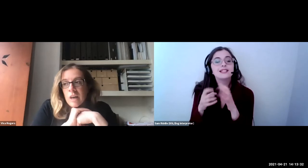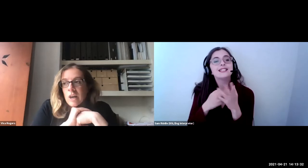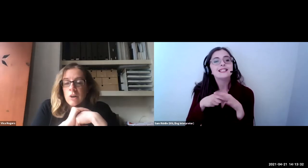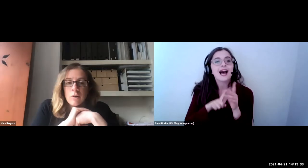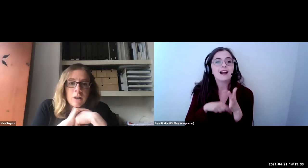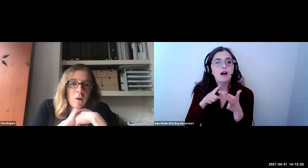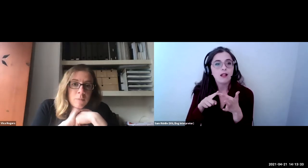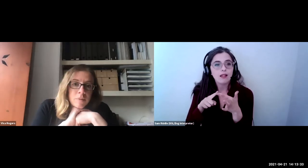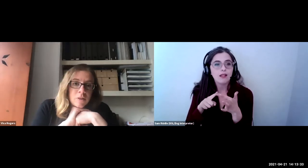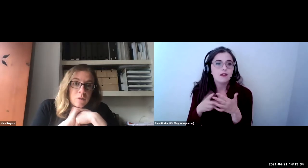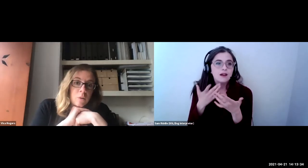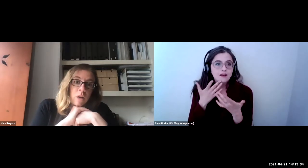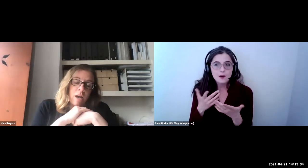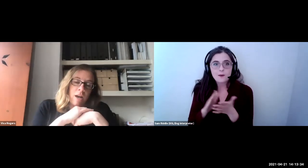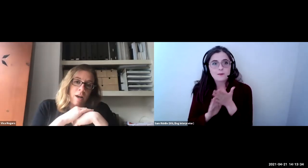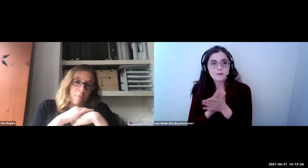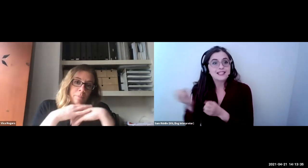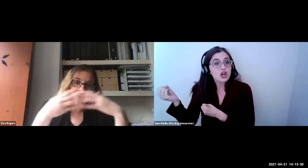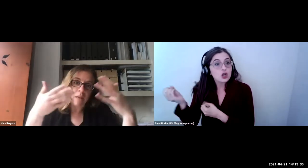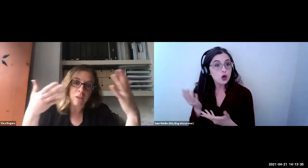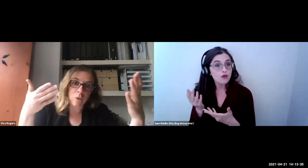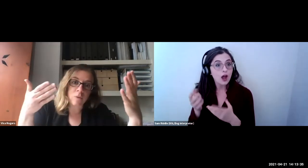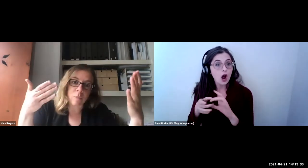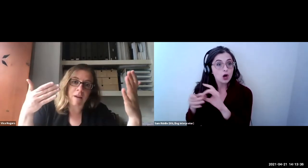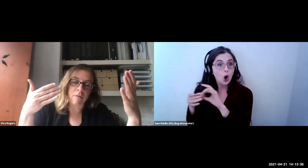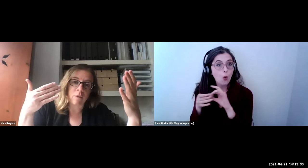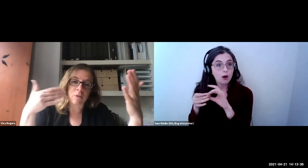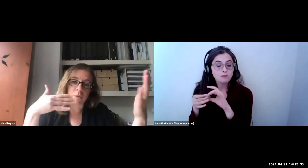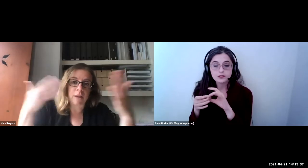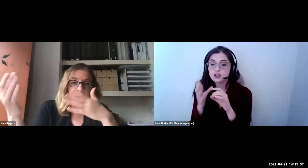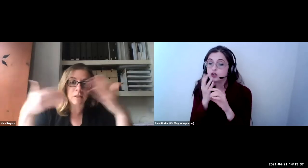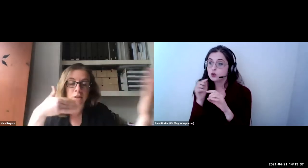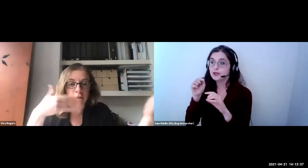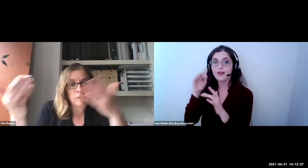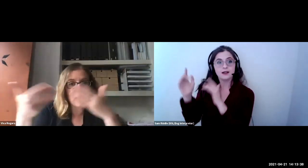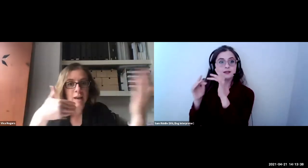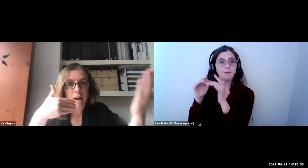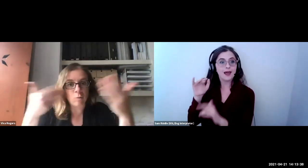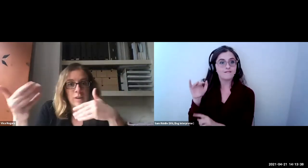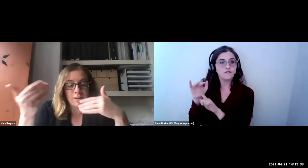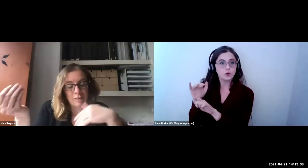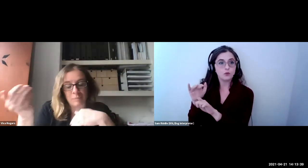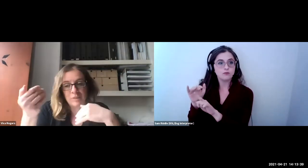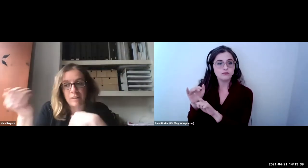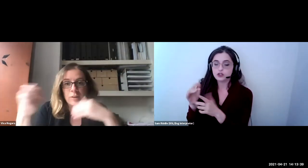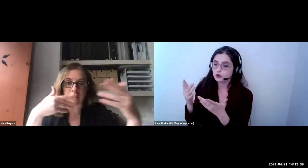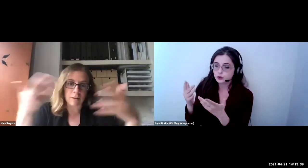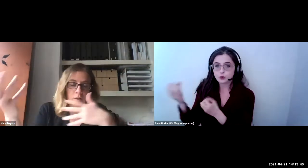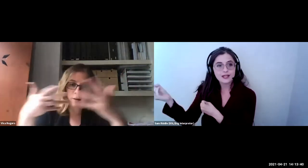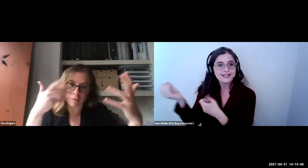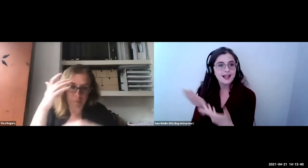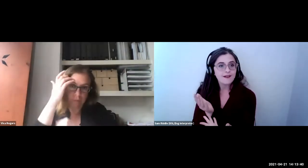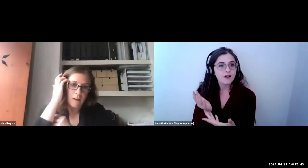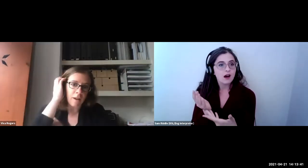allows courier co-ops to use the platform to connect, to allow delivery,